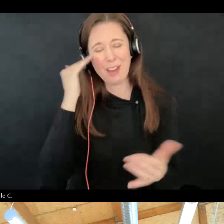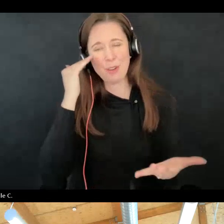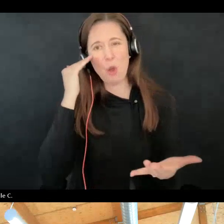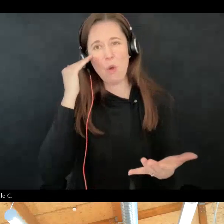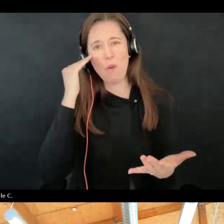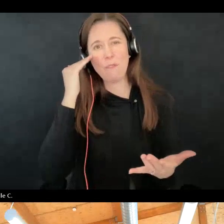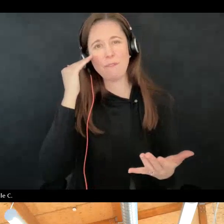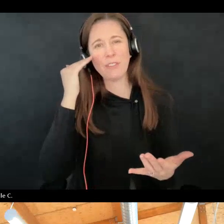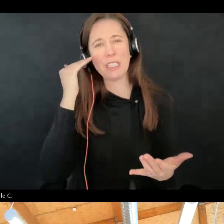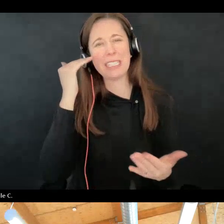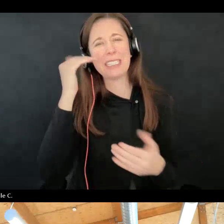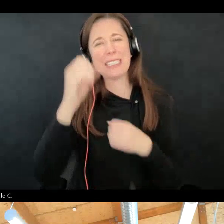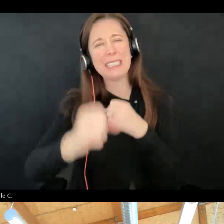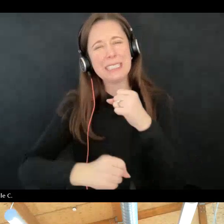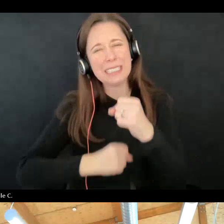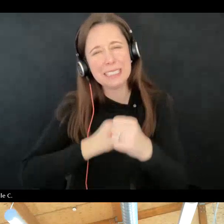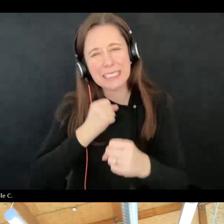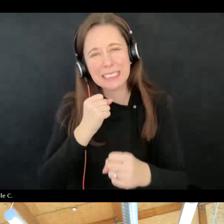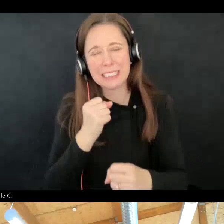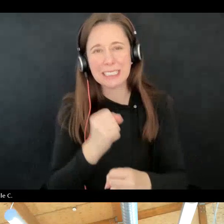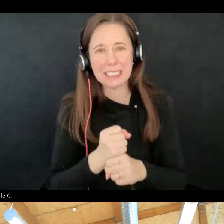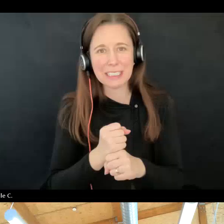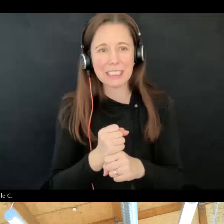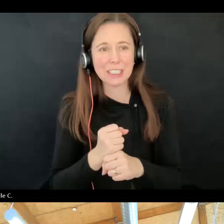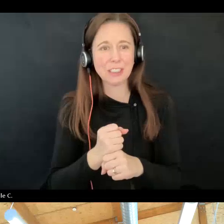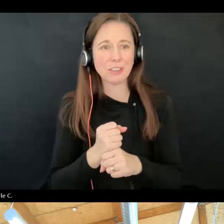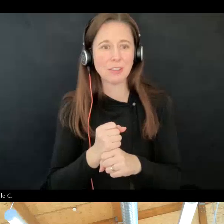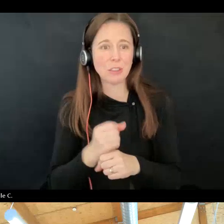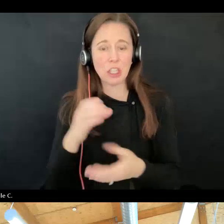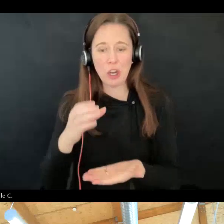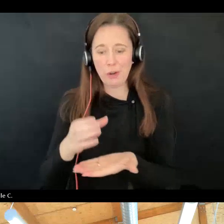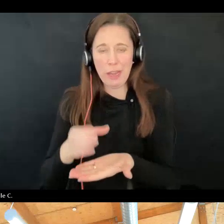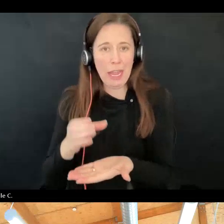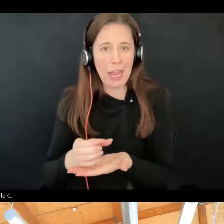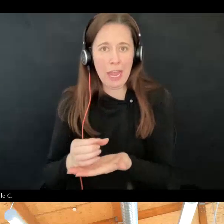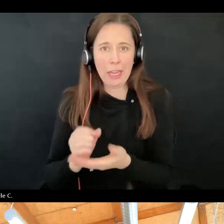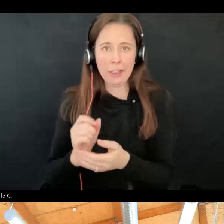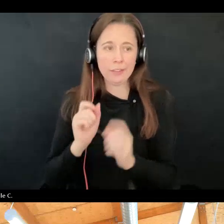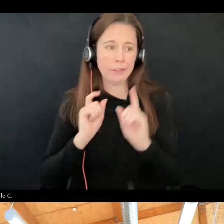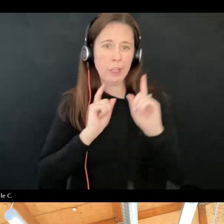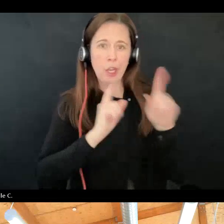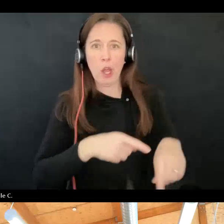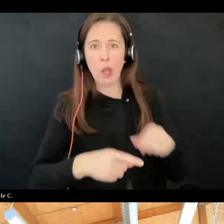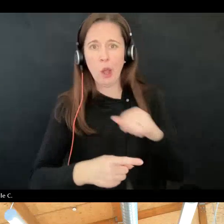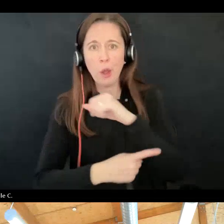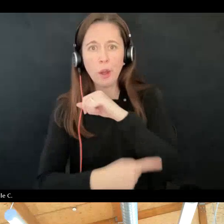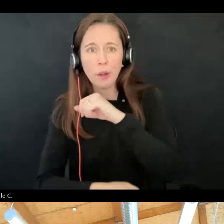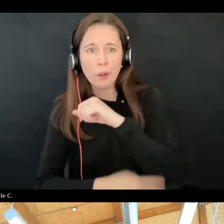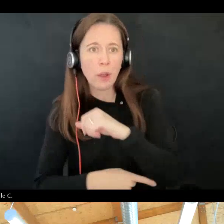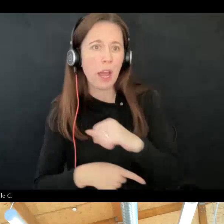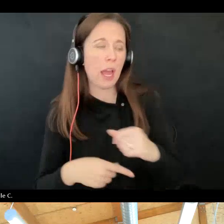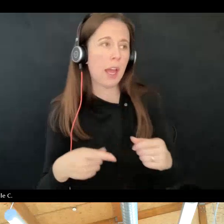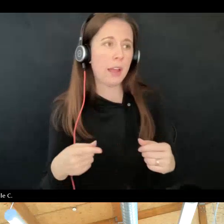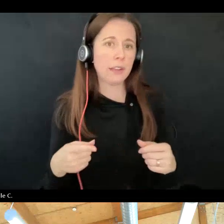up in everywhere but landfills half the time. Um, and they have stated,